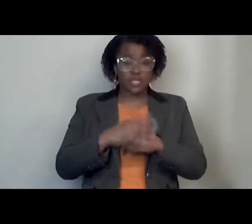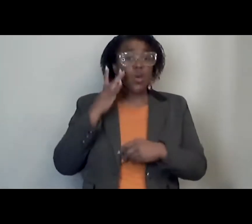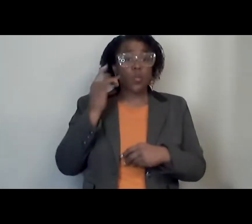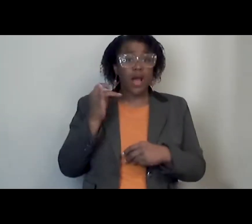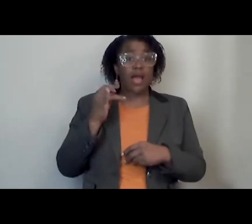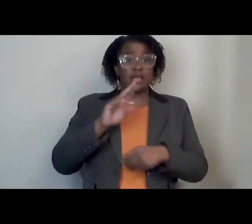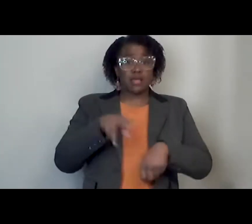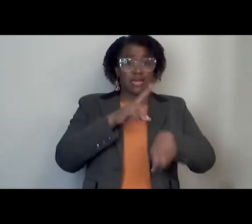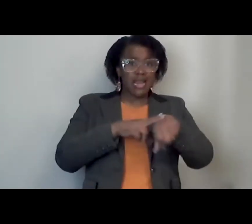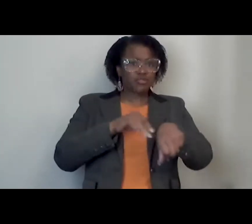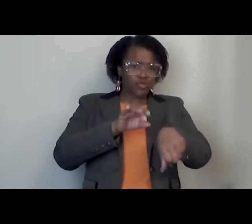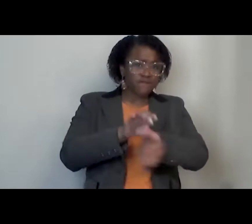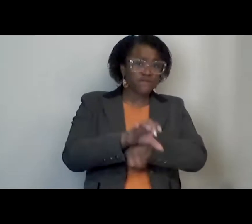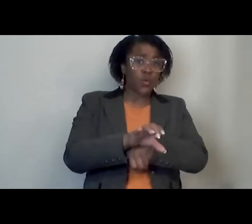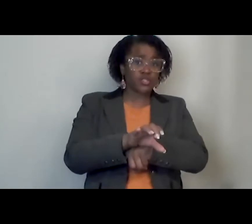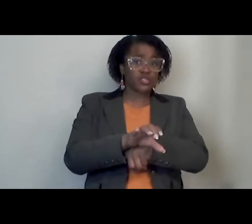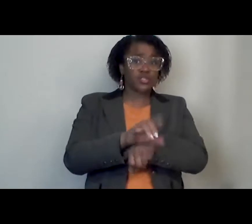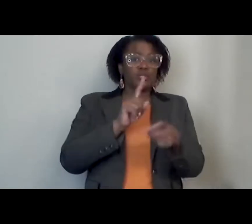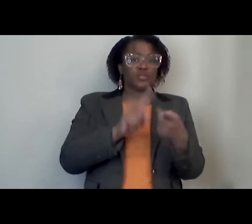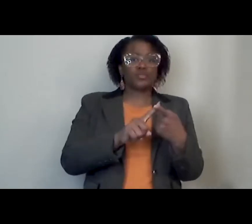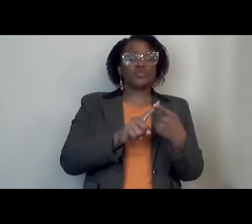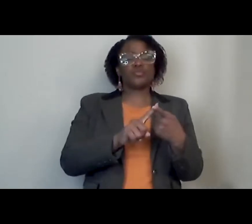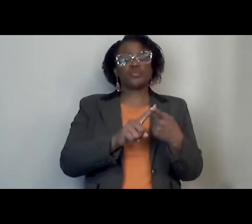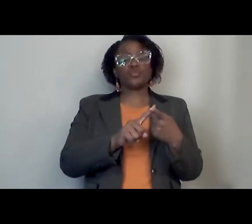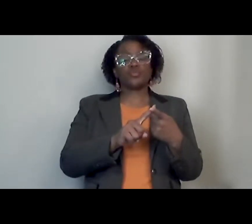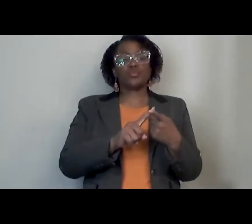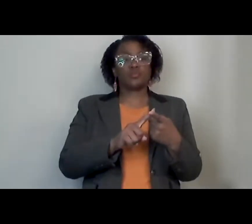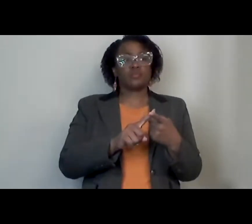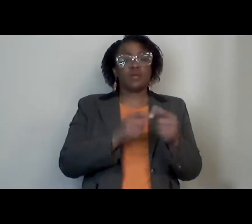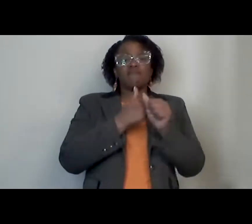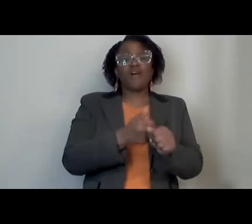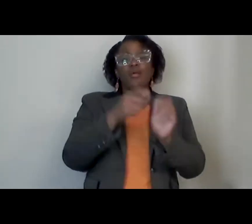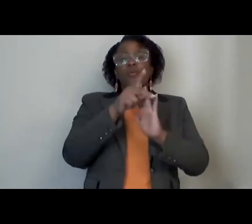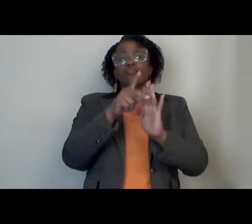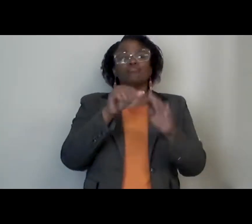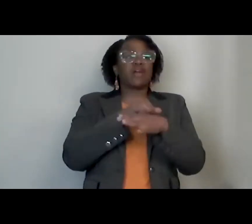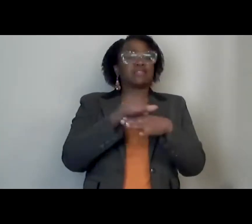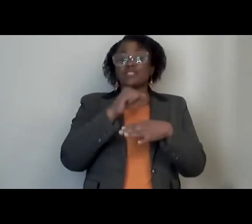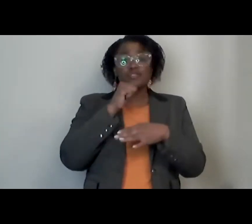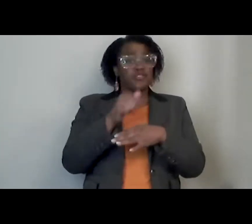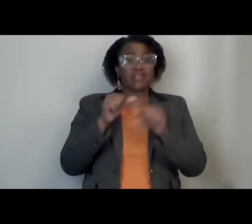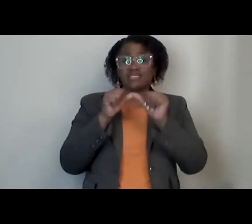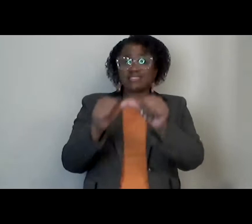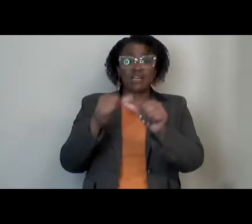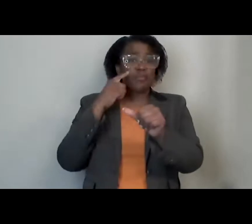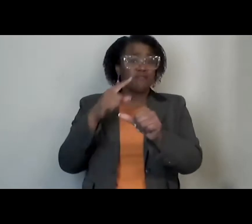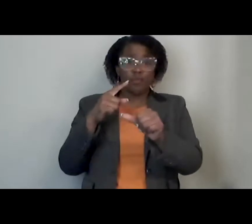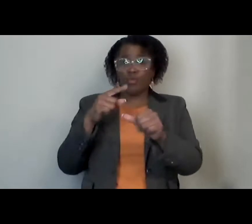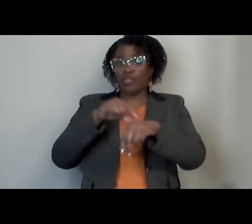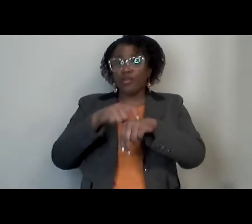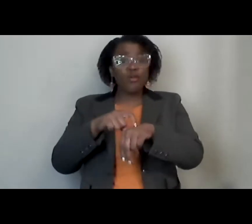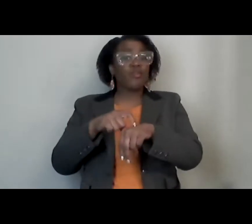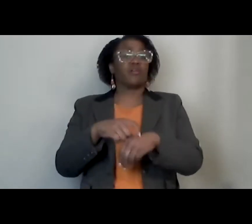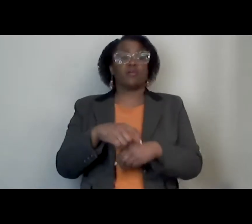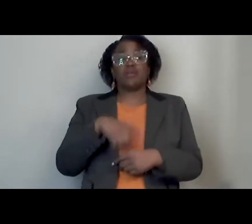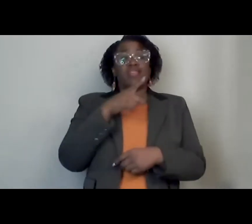nations to conduct unsustainable practices of resource extraction, since they have